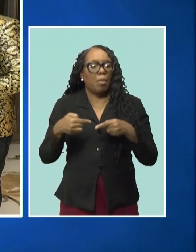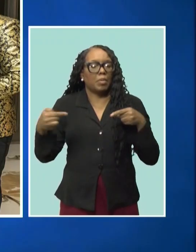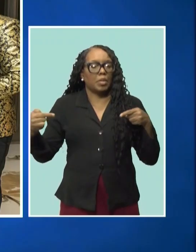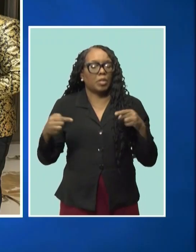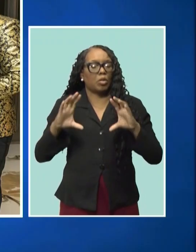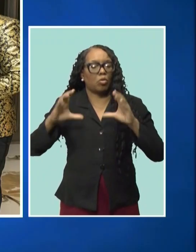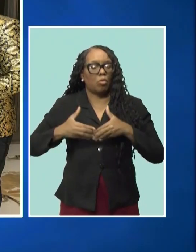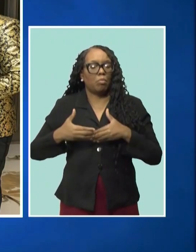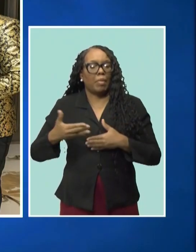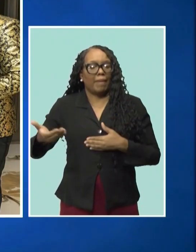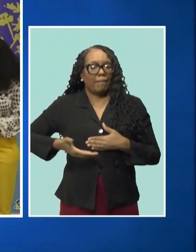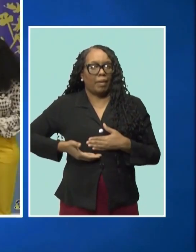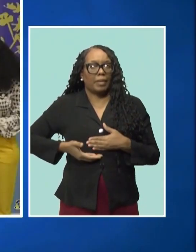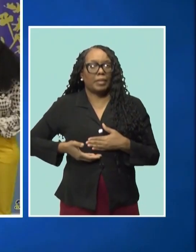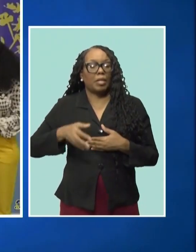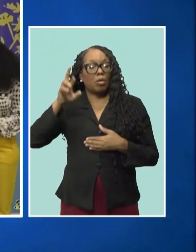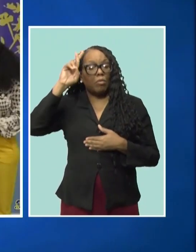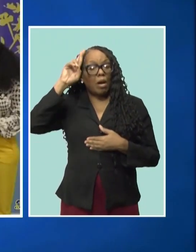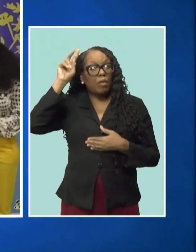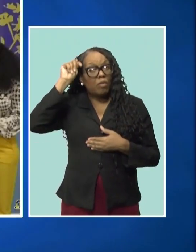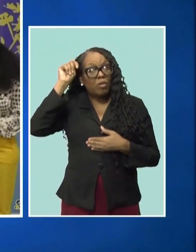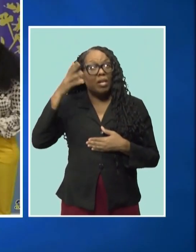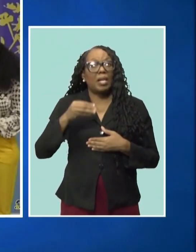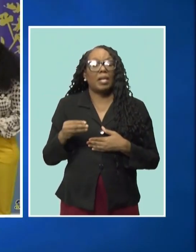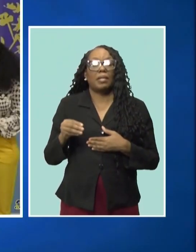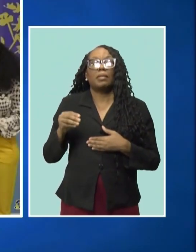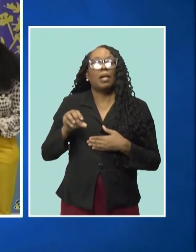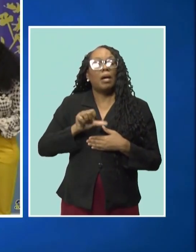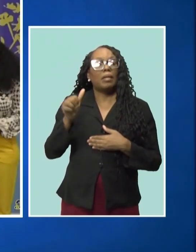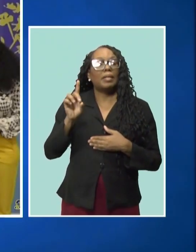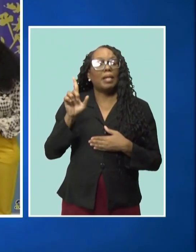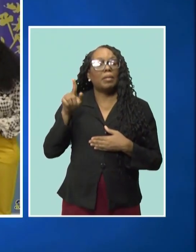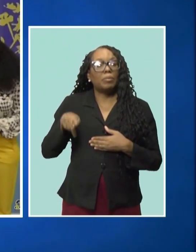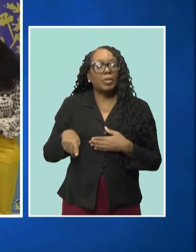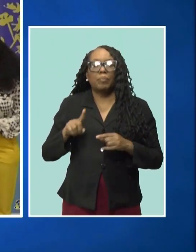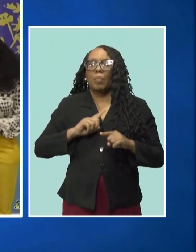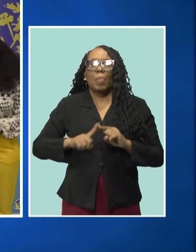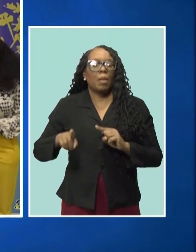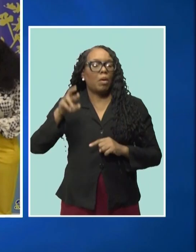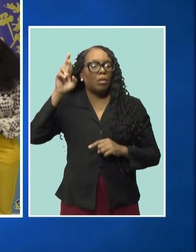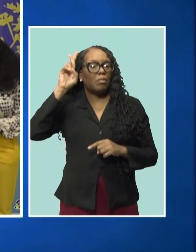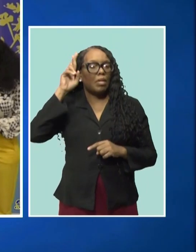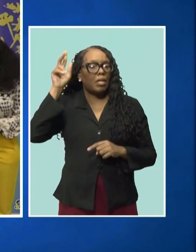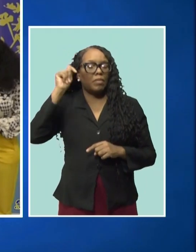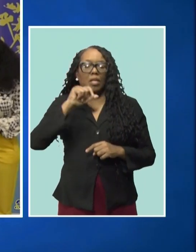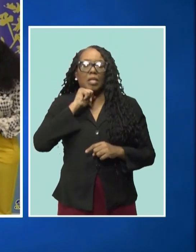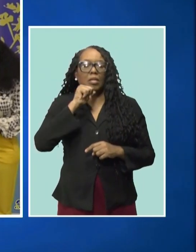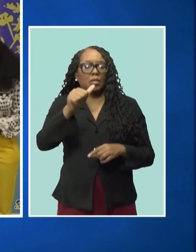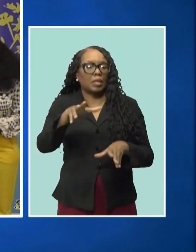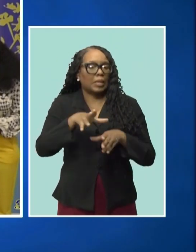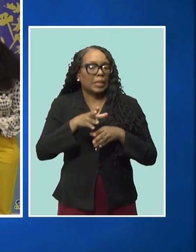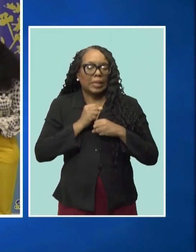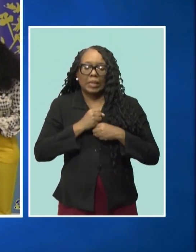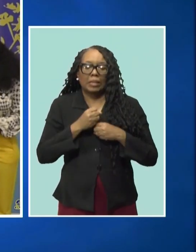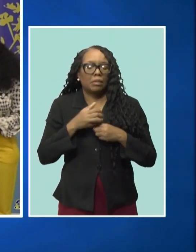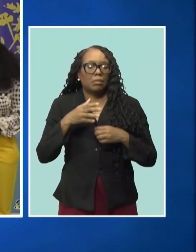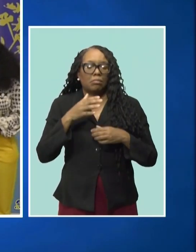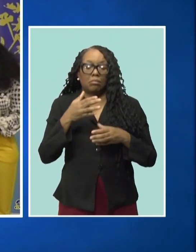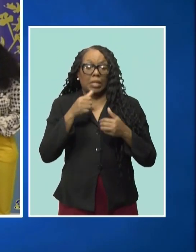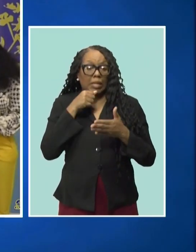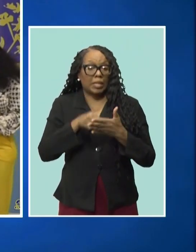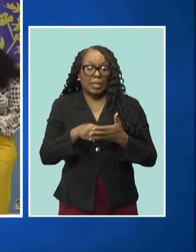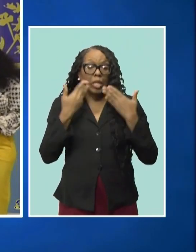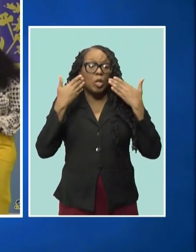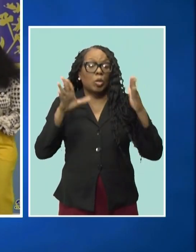actions gross misconduct and falsehood, the letter requests an urgent special general meeting to allow party members to discuss